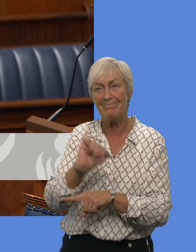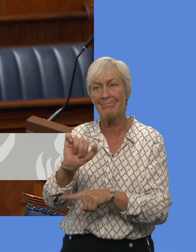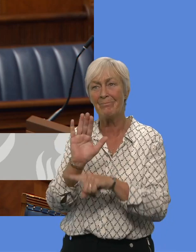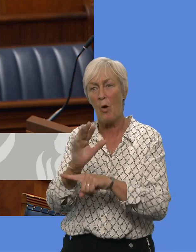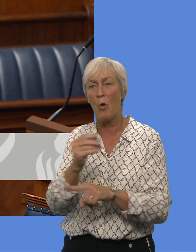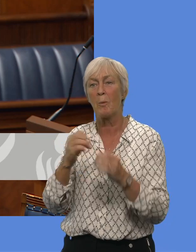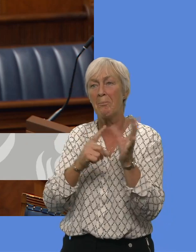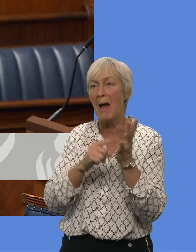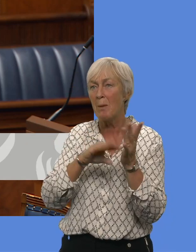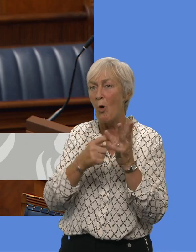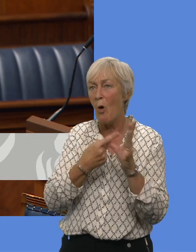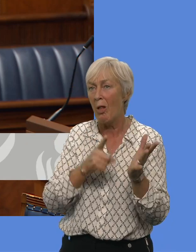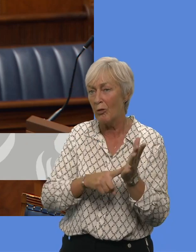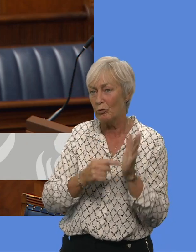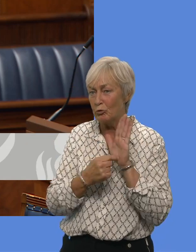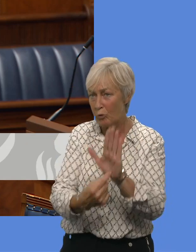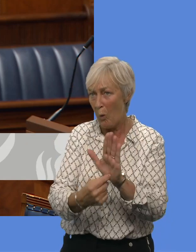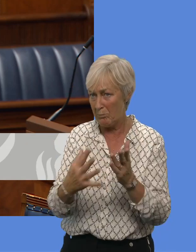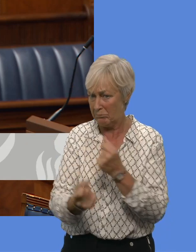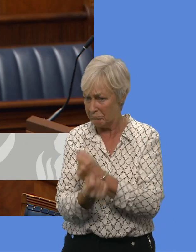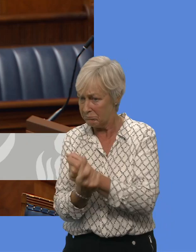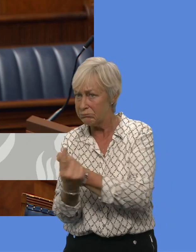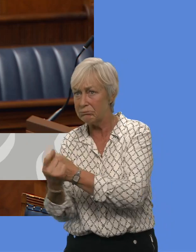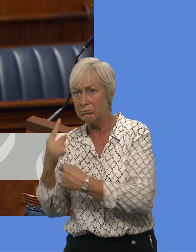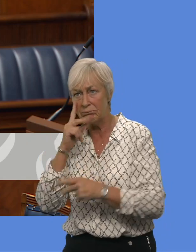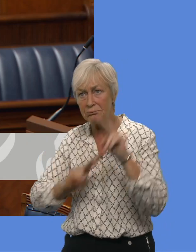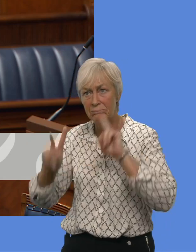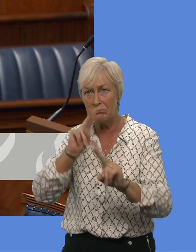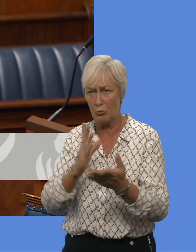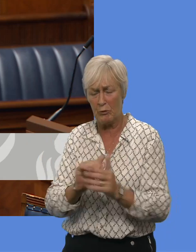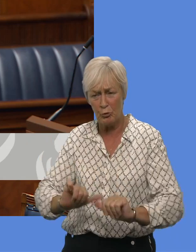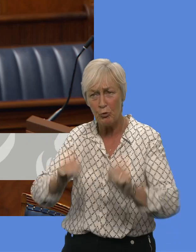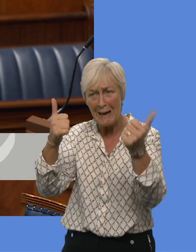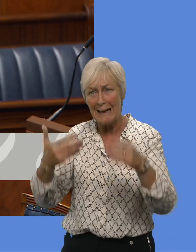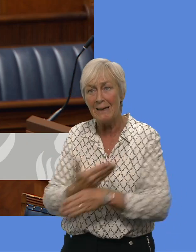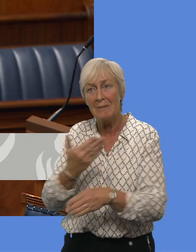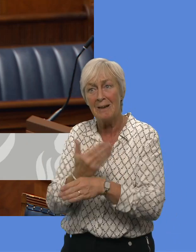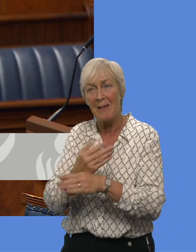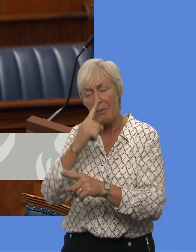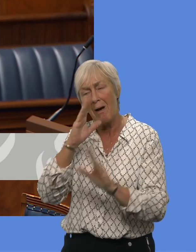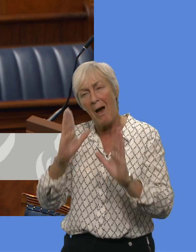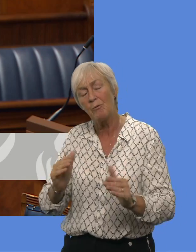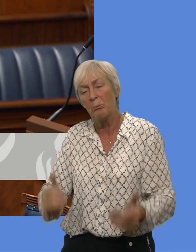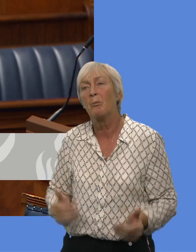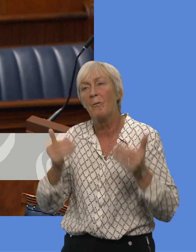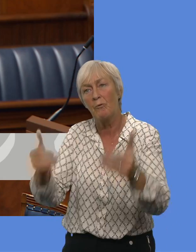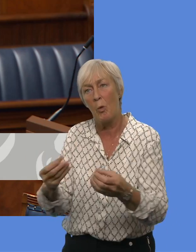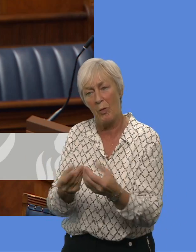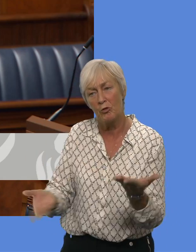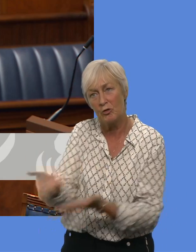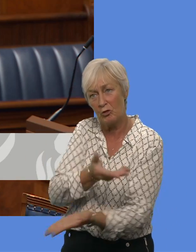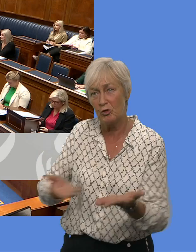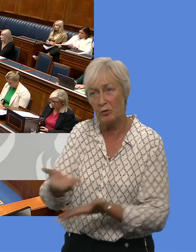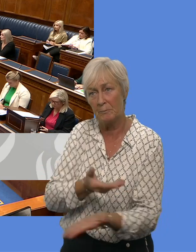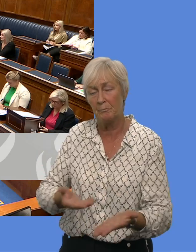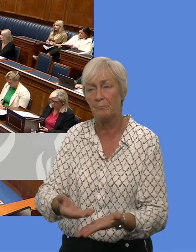Balmoral Show. I know many of you have taken the opportunity to visit there. So there are really great activities there, but I think we need to move forward with discussion and care. David